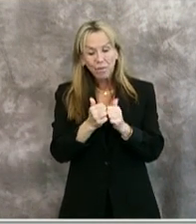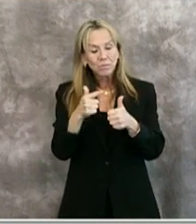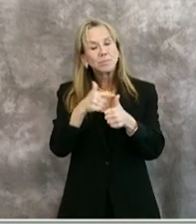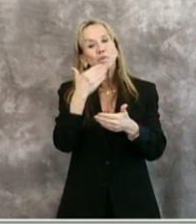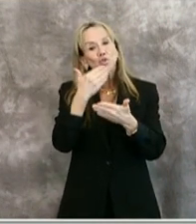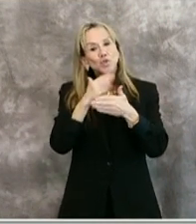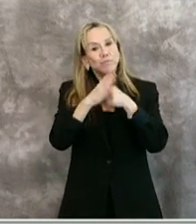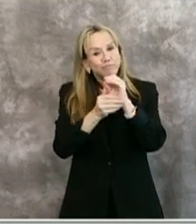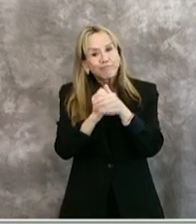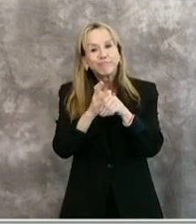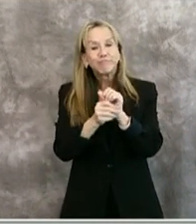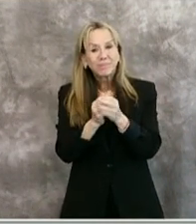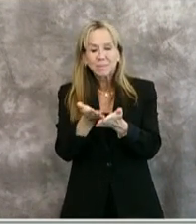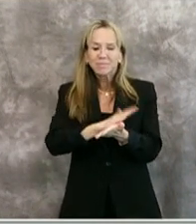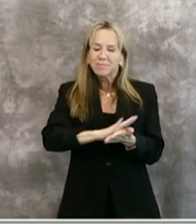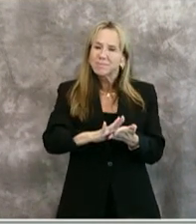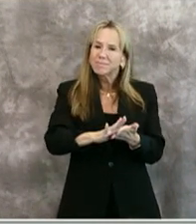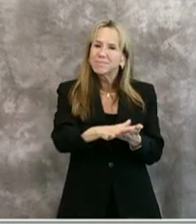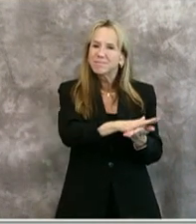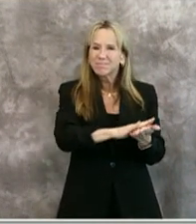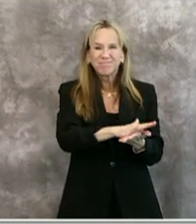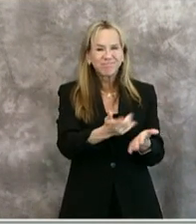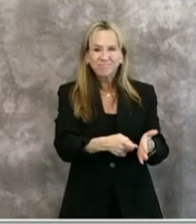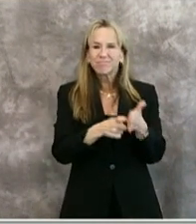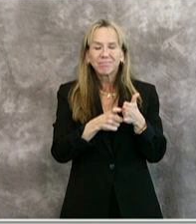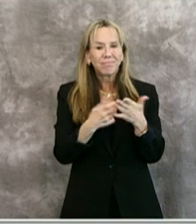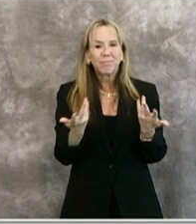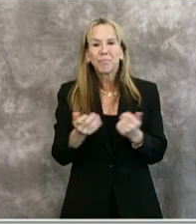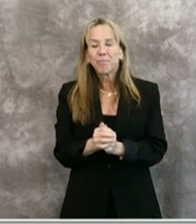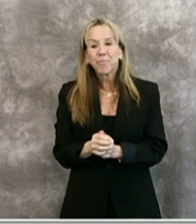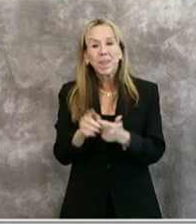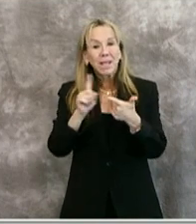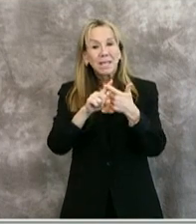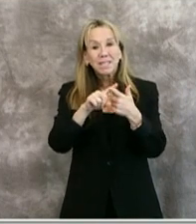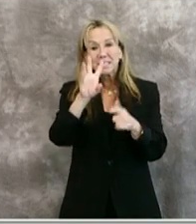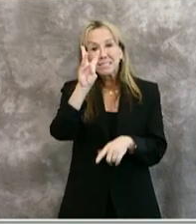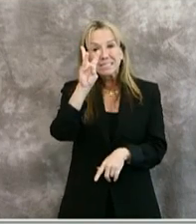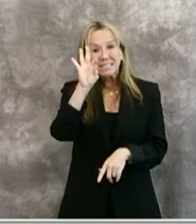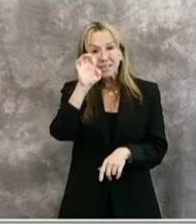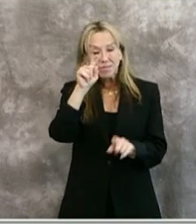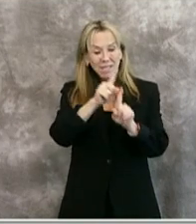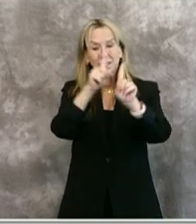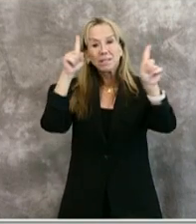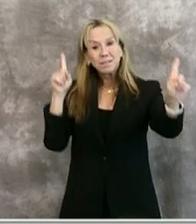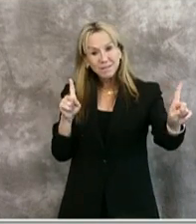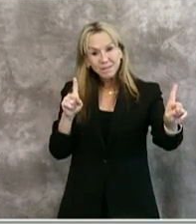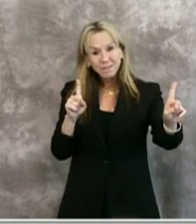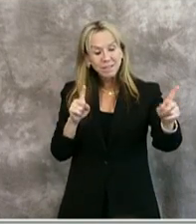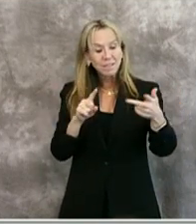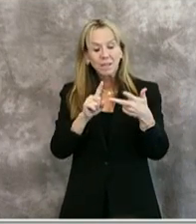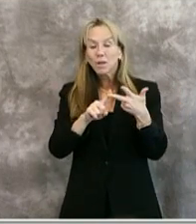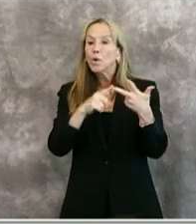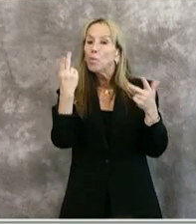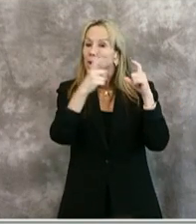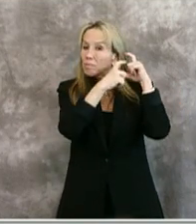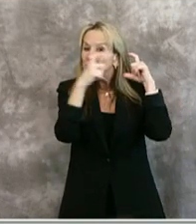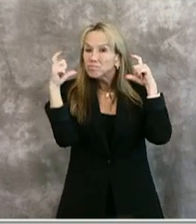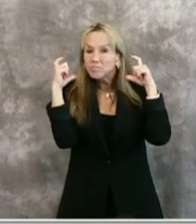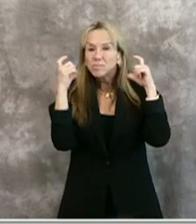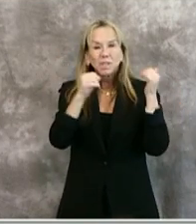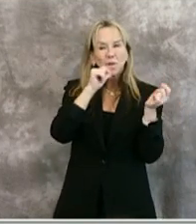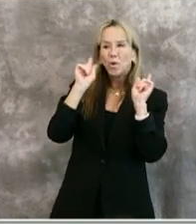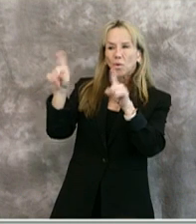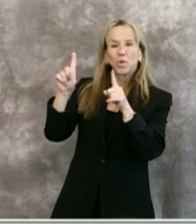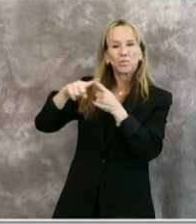hand hygiene and sanitation, maintaining 6 feet separation, wearing facial coverings, avoiding